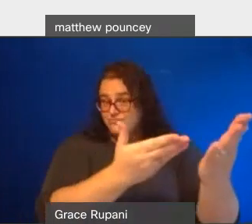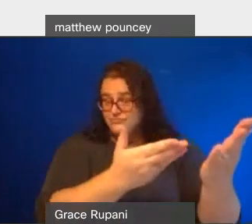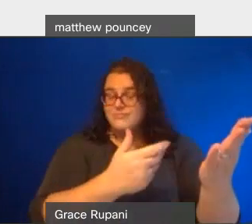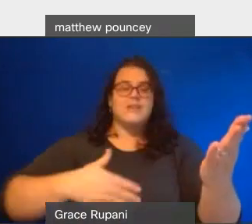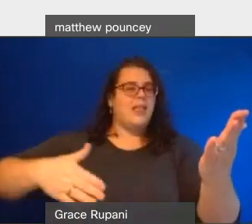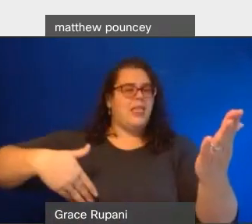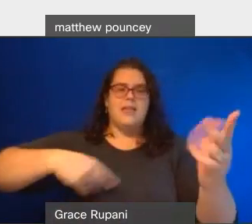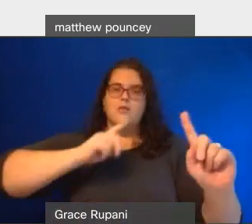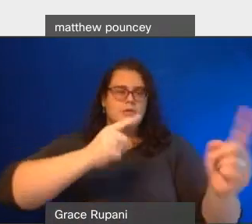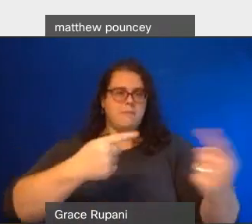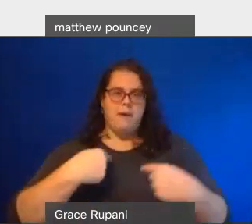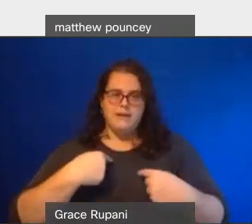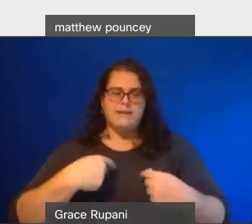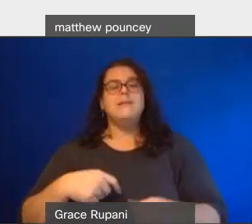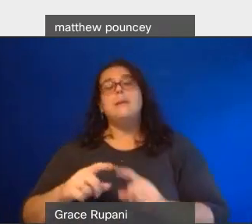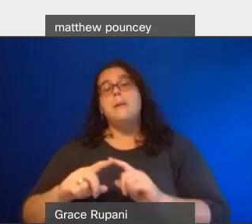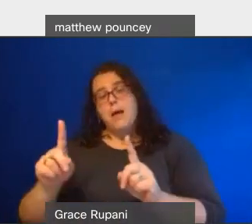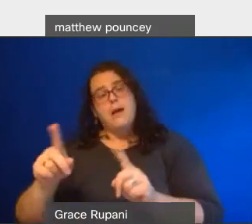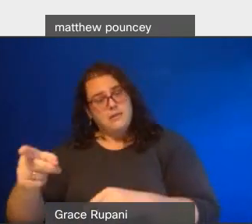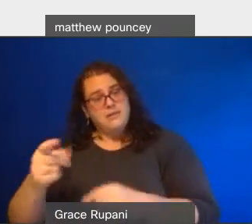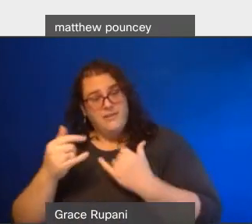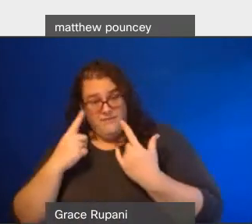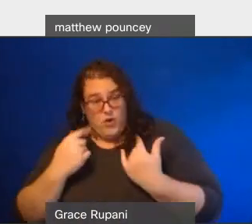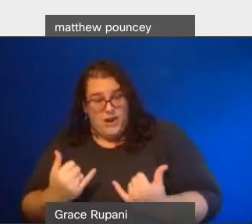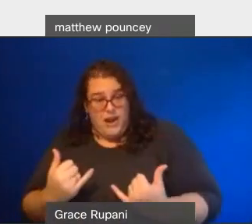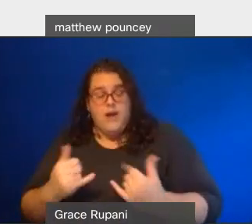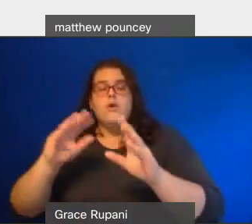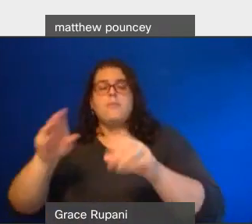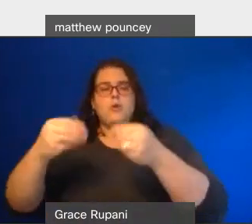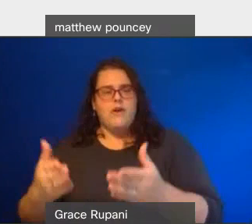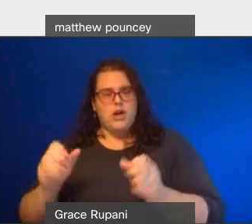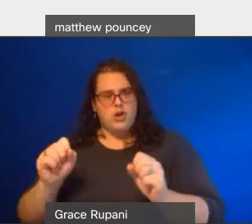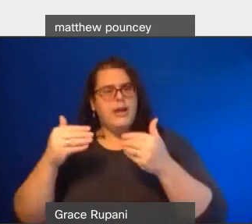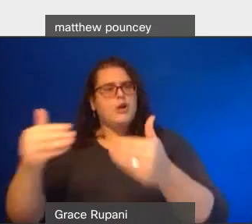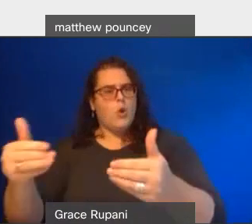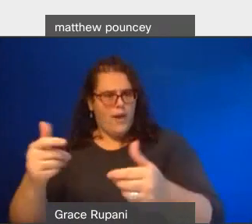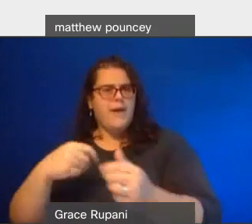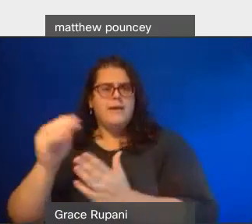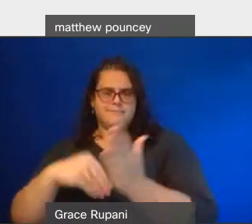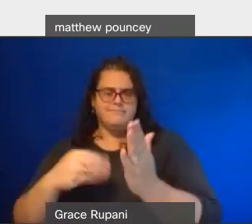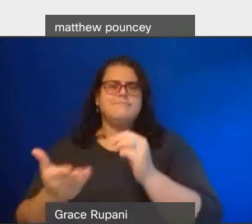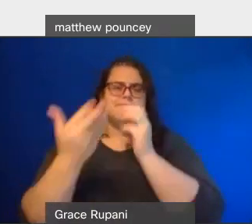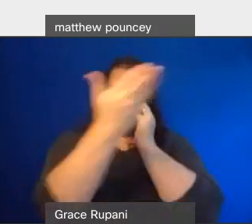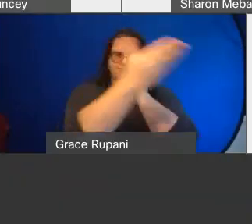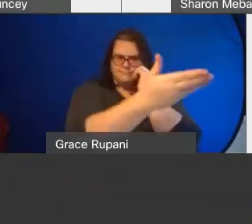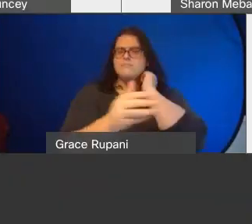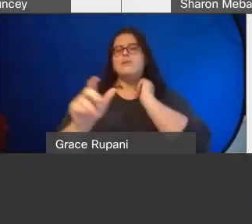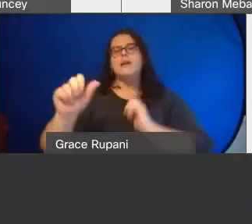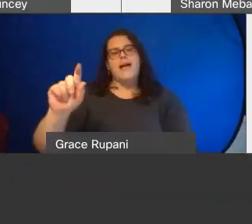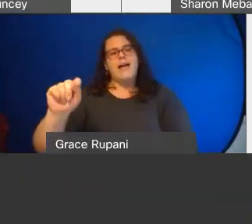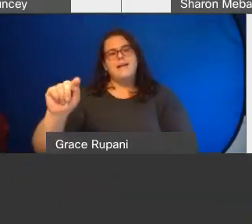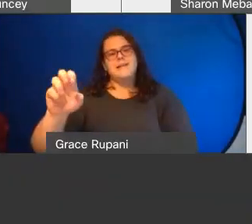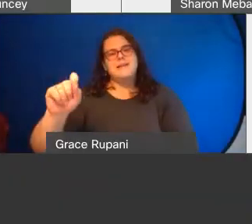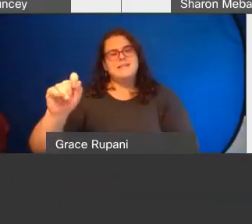cannot submit an attestation. So I'm just going to go over what the requirements for attestation. A provider